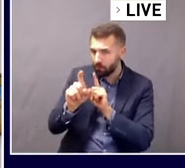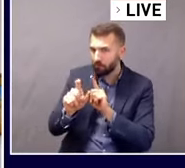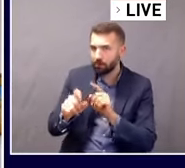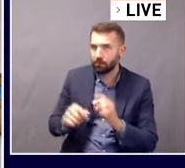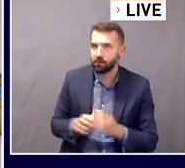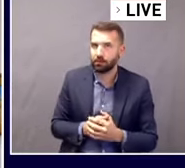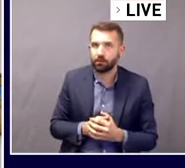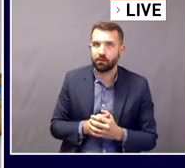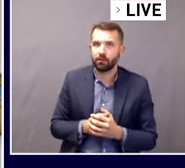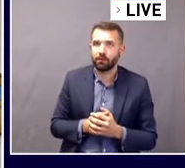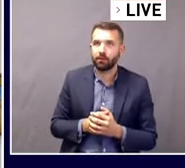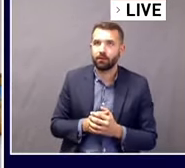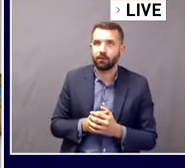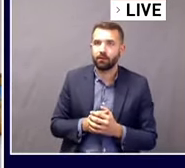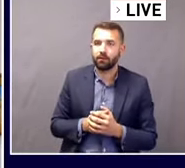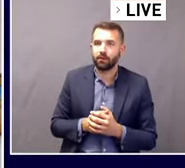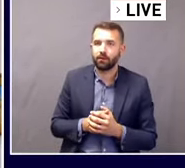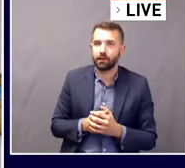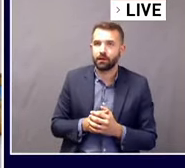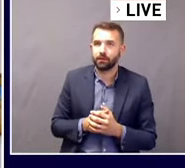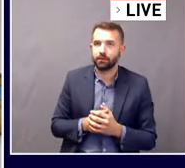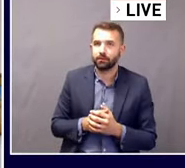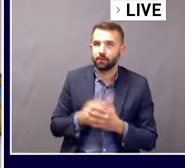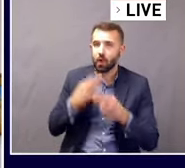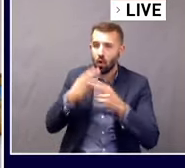gather? And then just secondly,